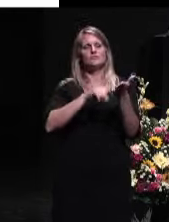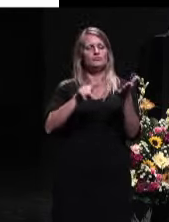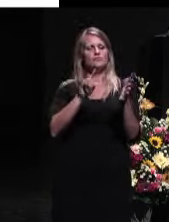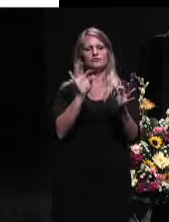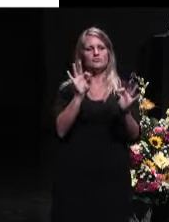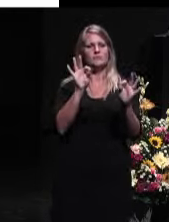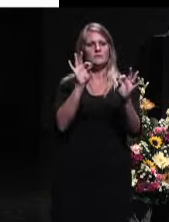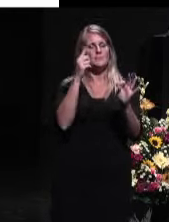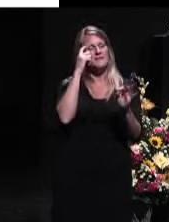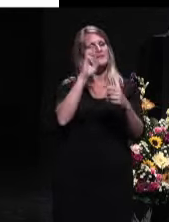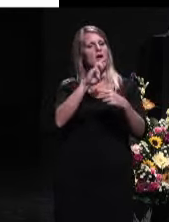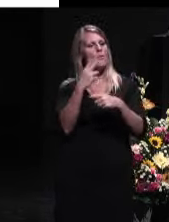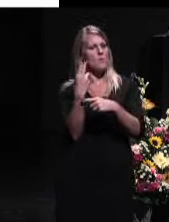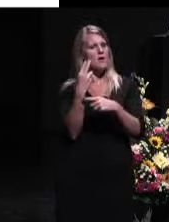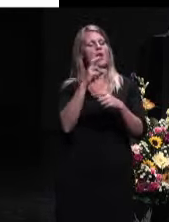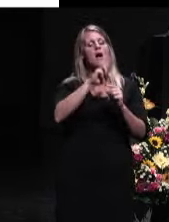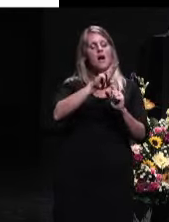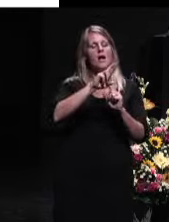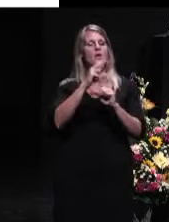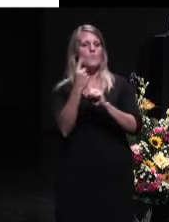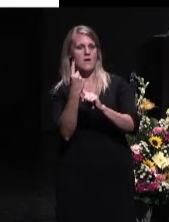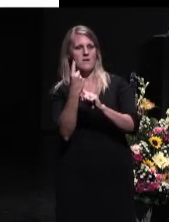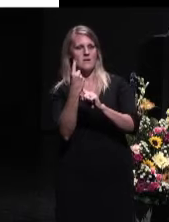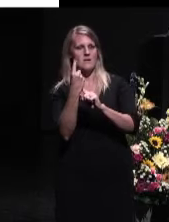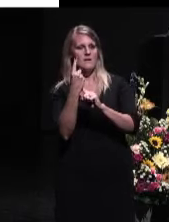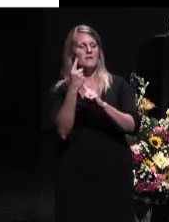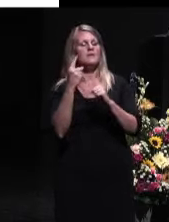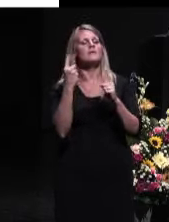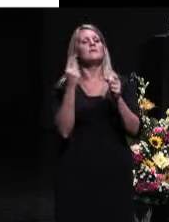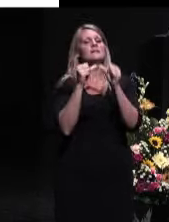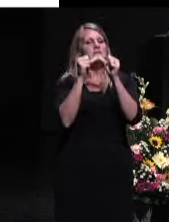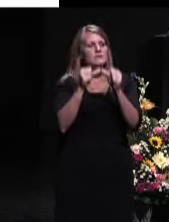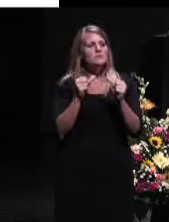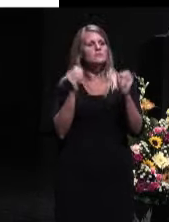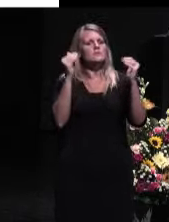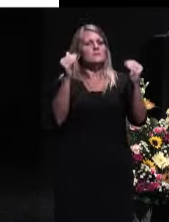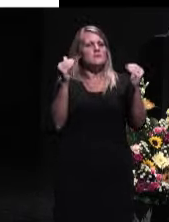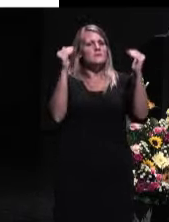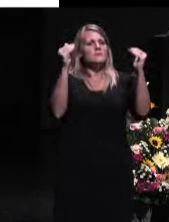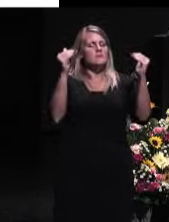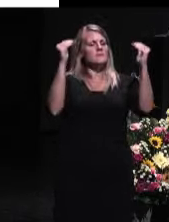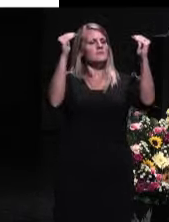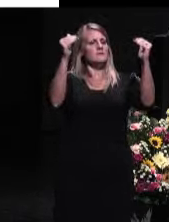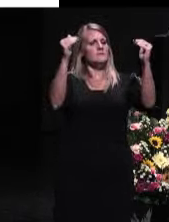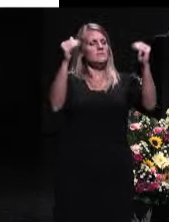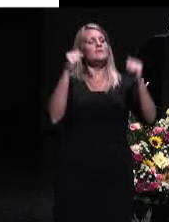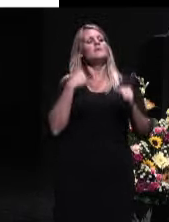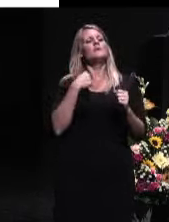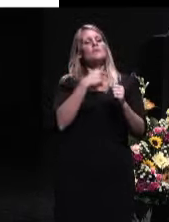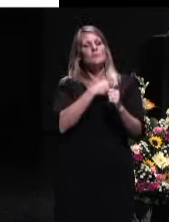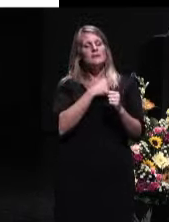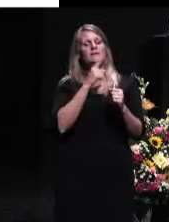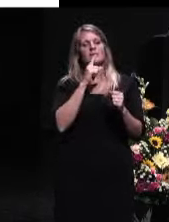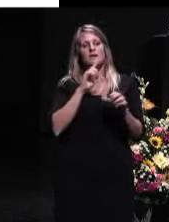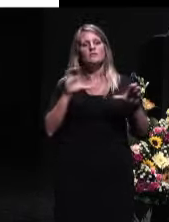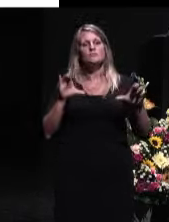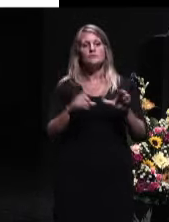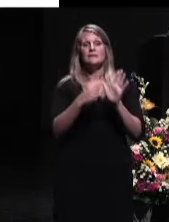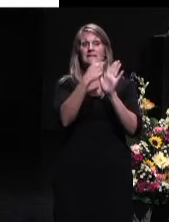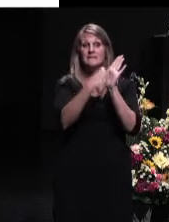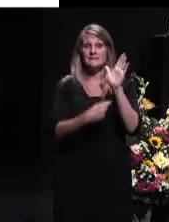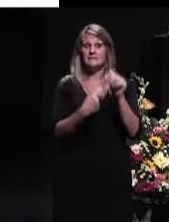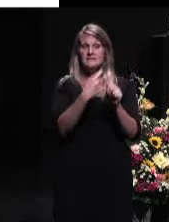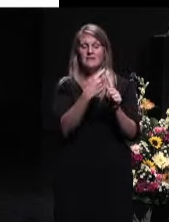but the bar continues to grow. It gets higher, the mountain is tougher to climb. We are doing these things right now, and we'll continue to do